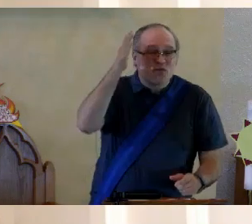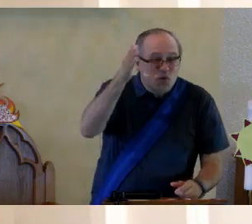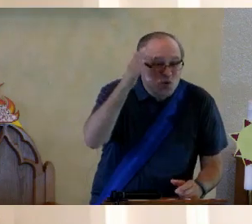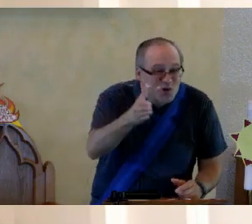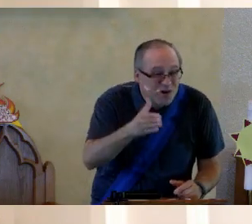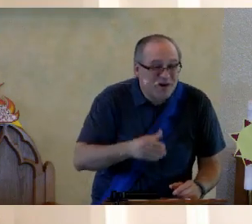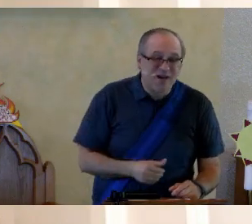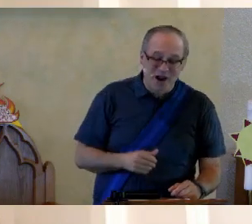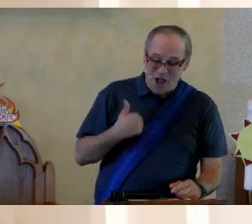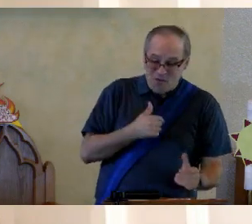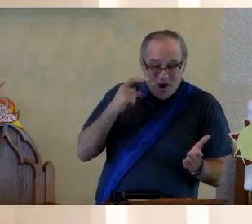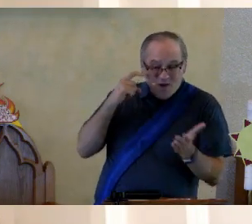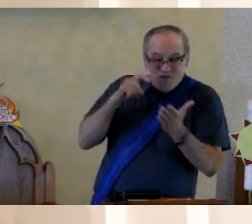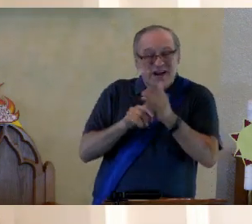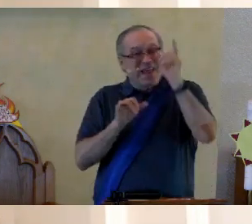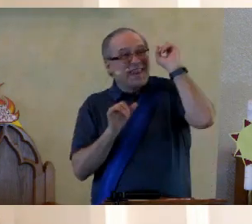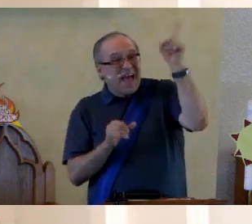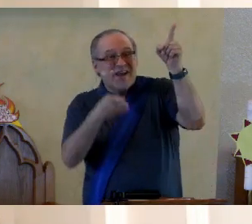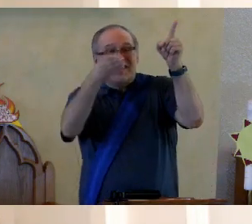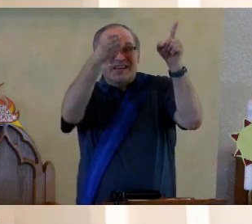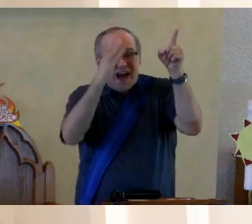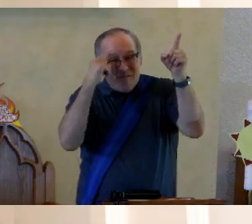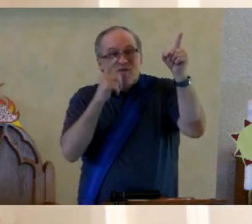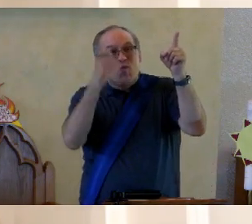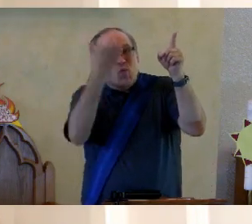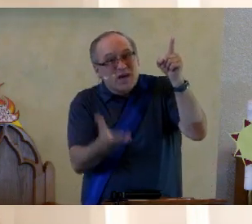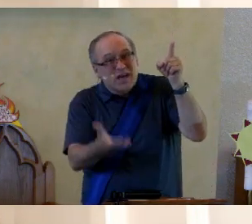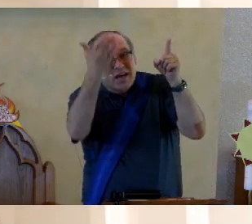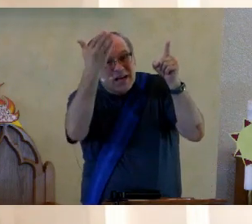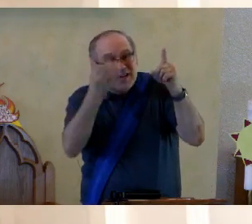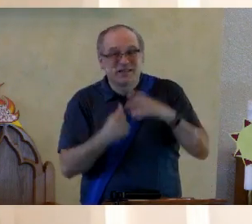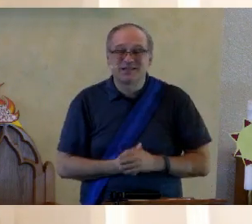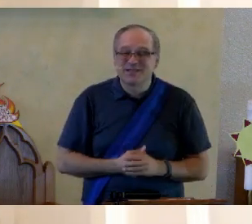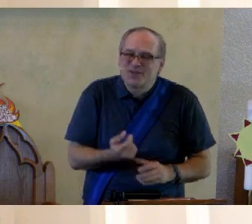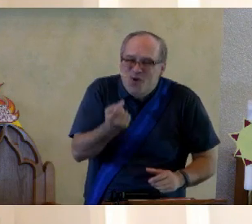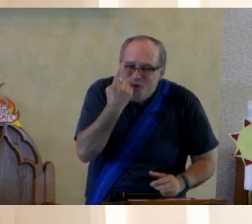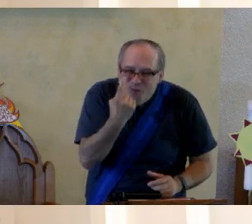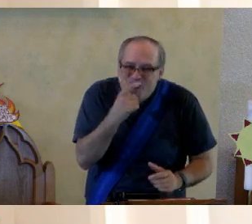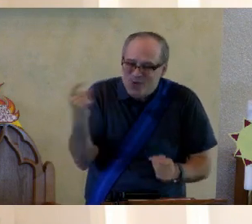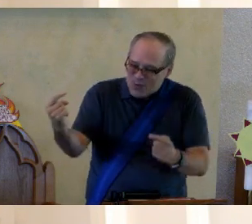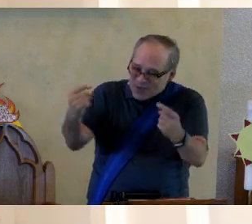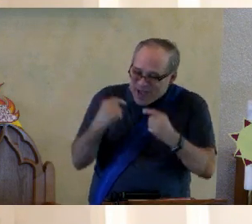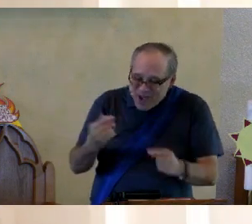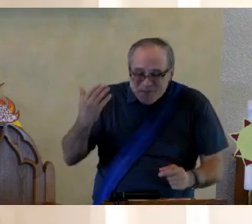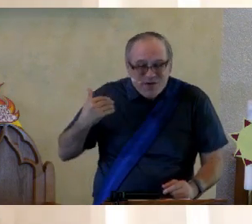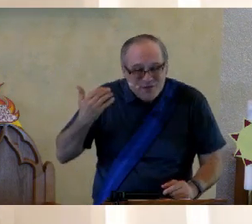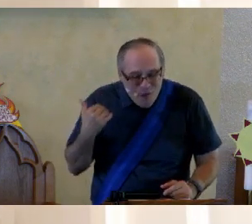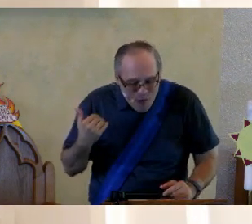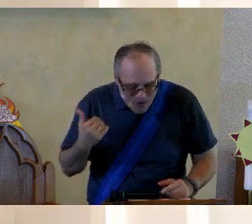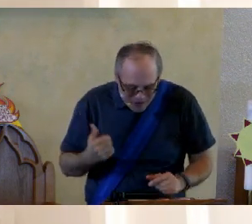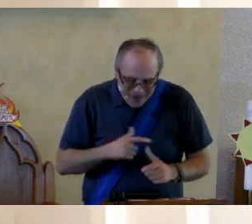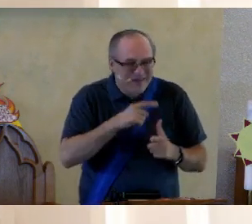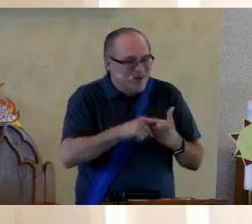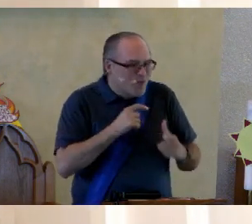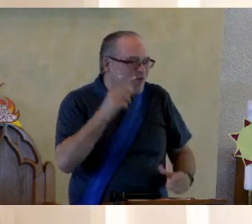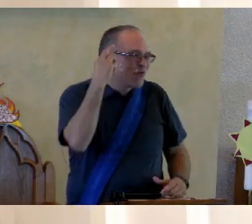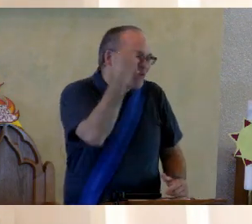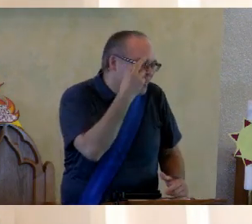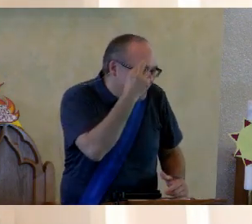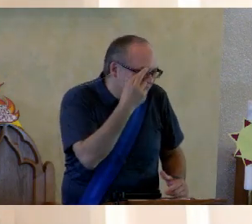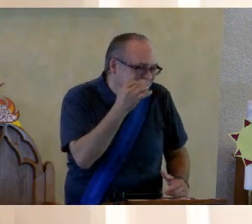truly recognize that God for who that God is, the one who came before, we will realize that God is more than